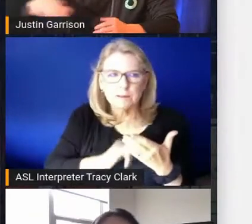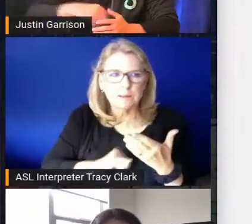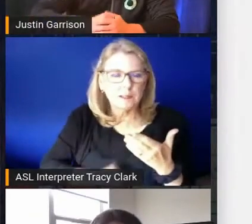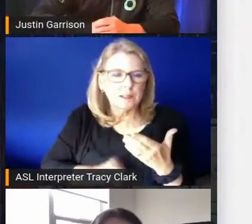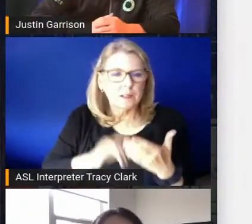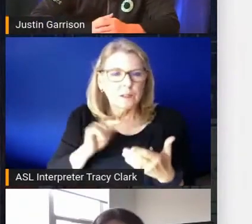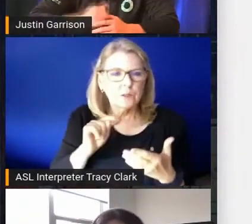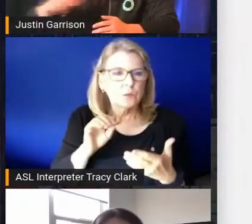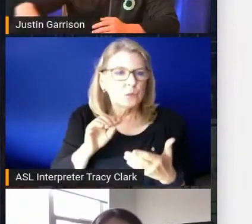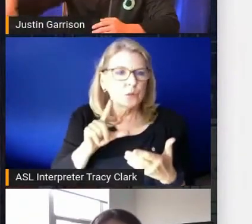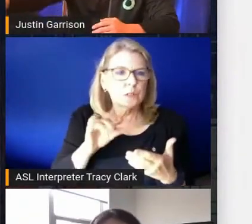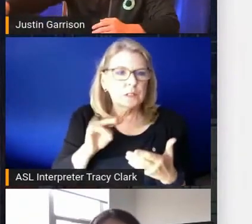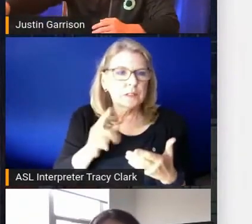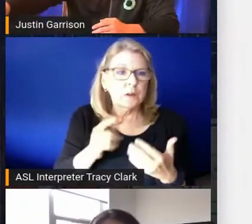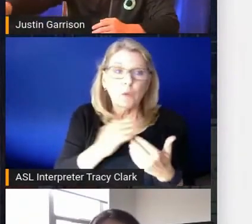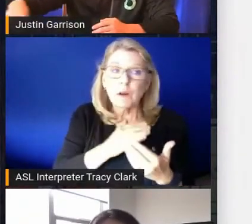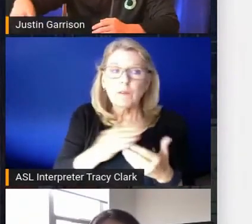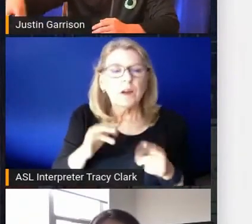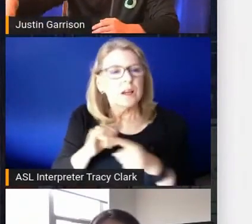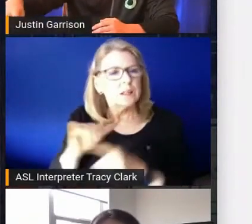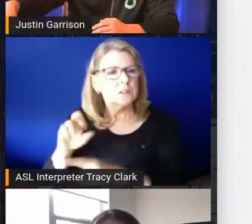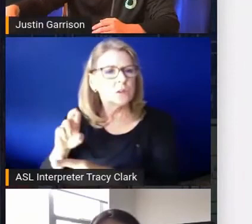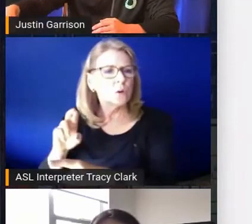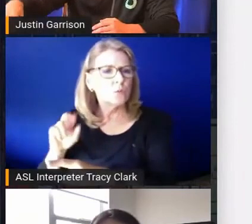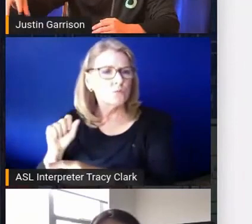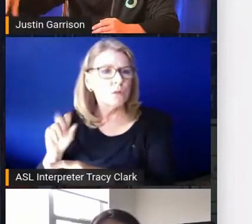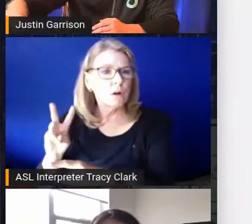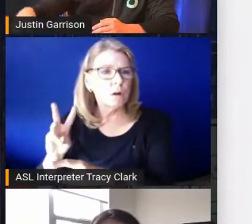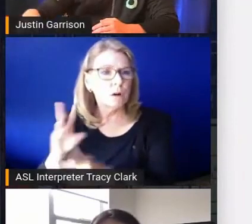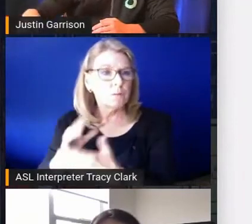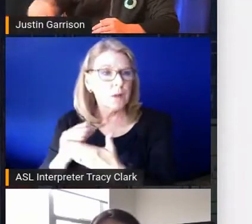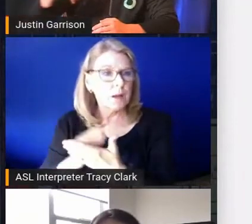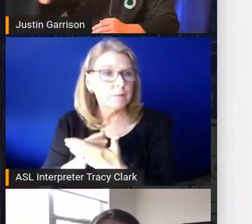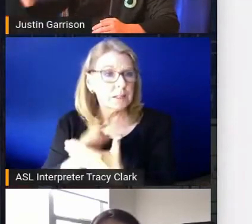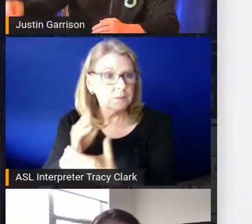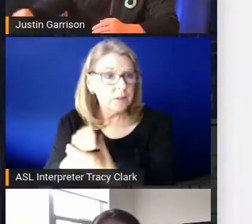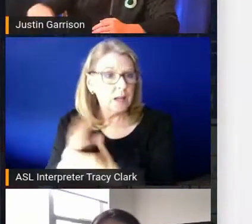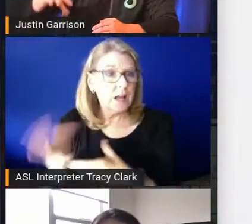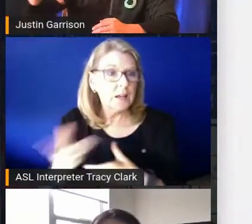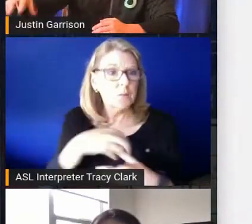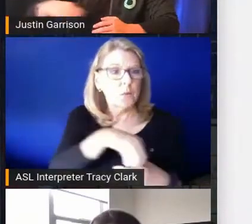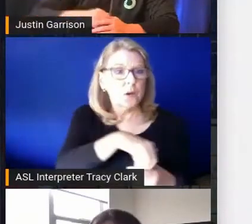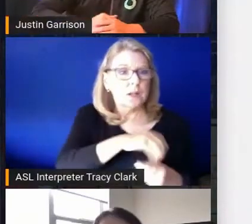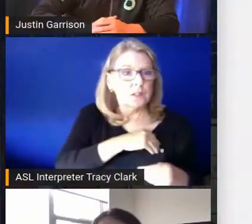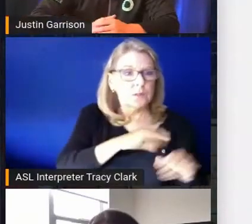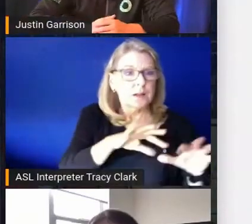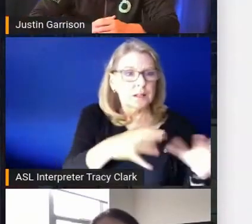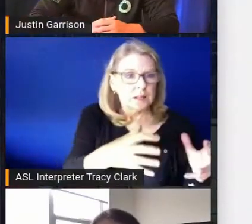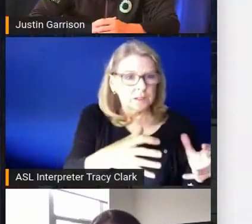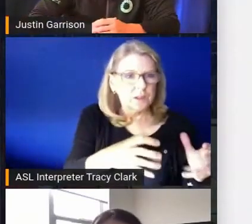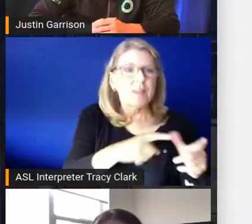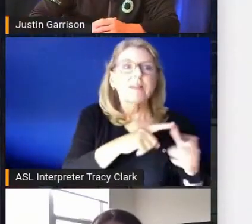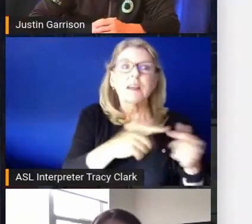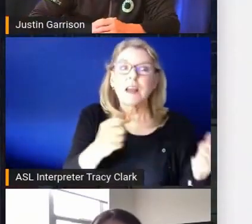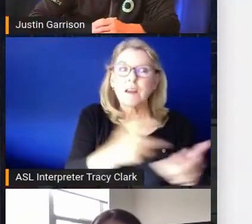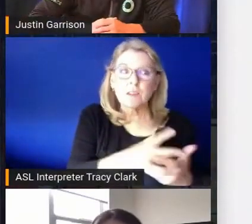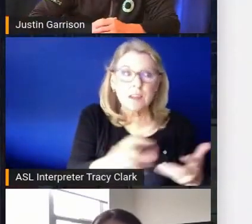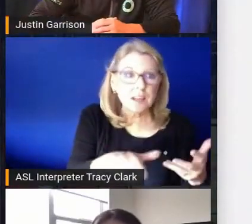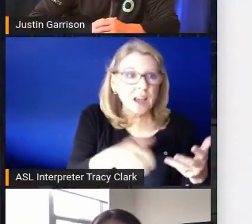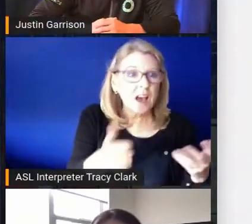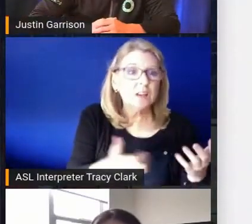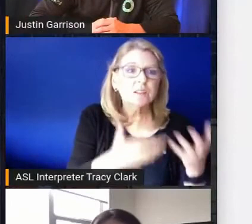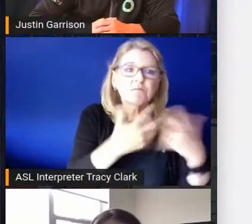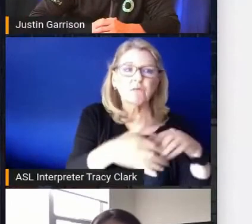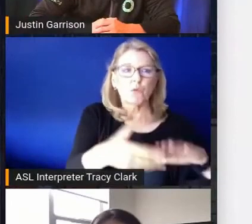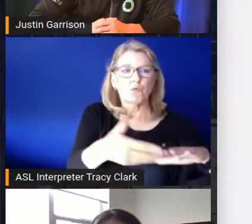and I can put that in the cluster, and then everything else at that point is taken care of by Kubernetes with the install and everything else. Correct. Yeah,